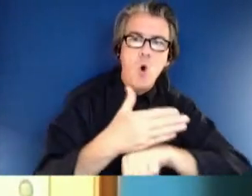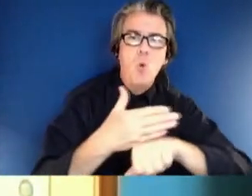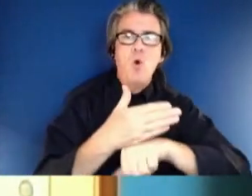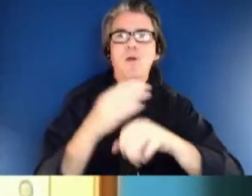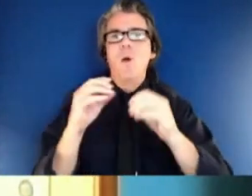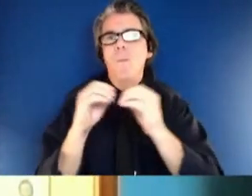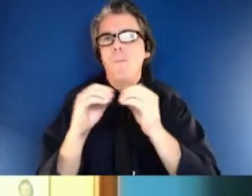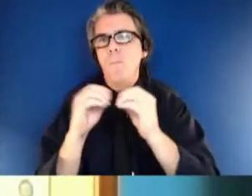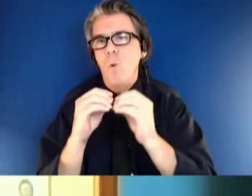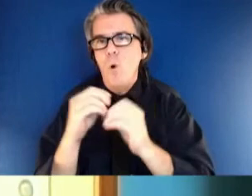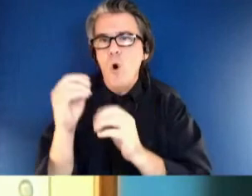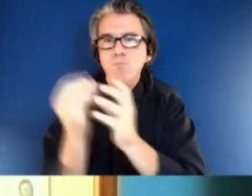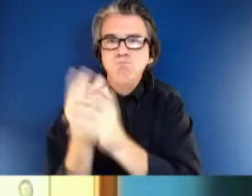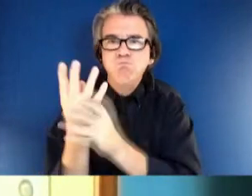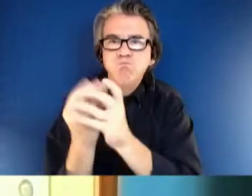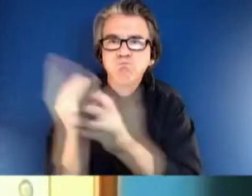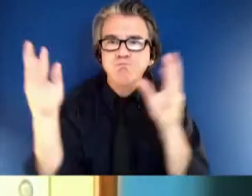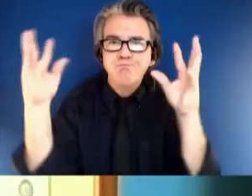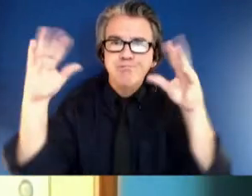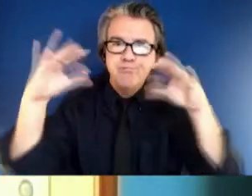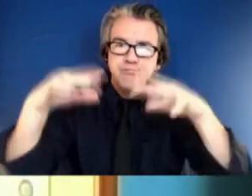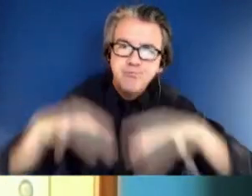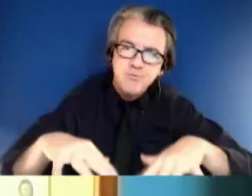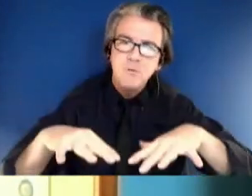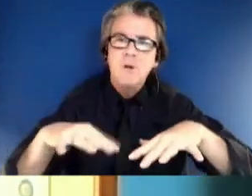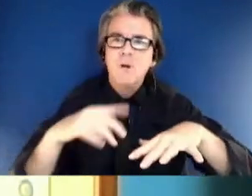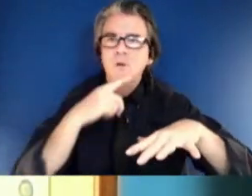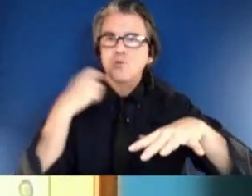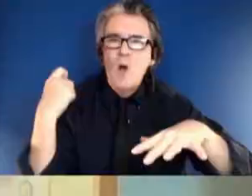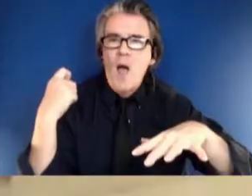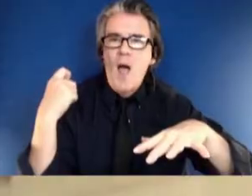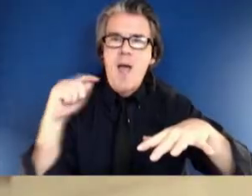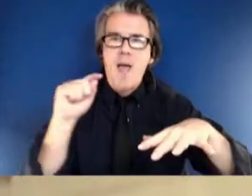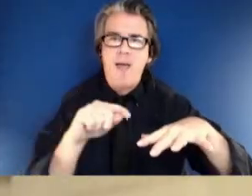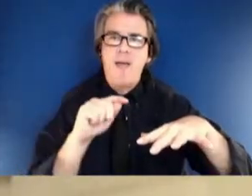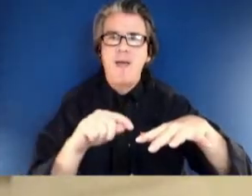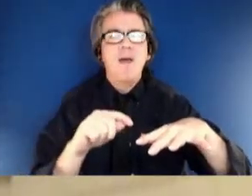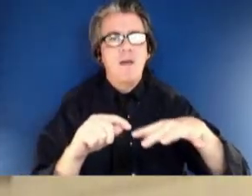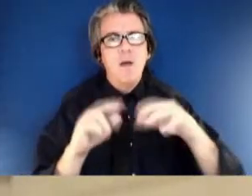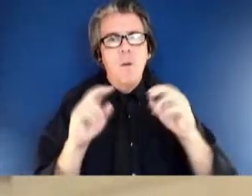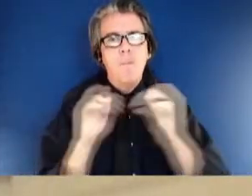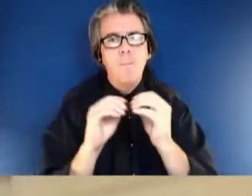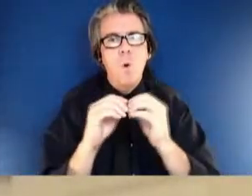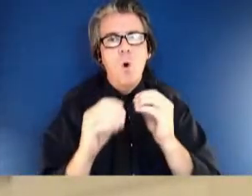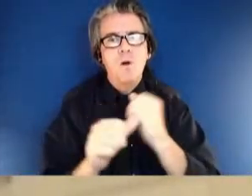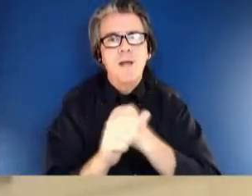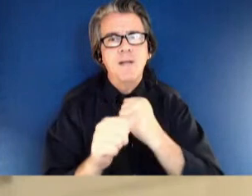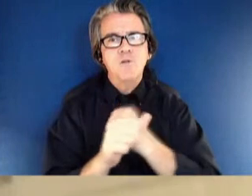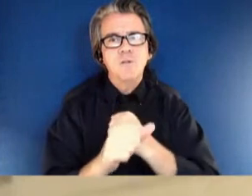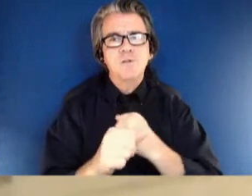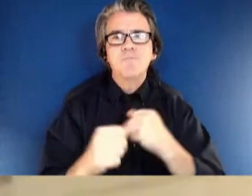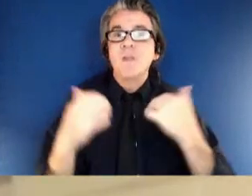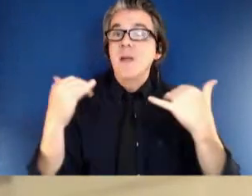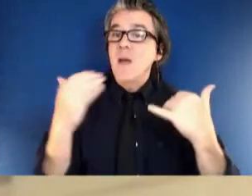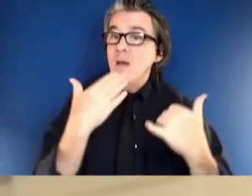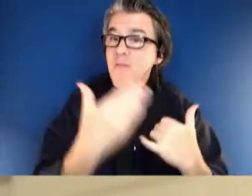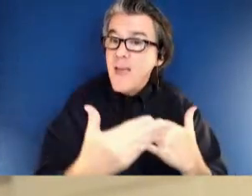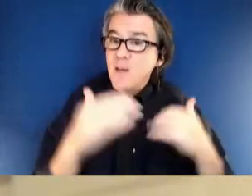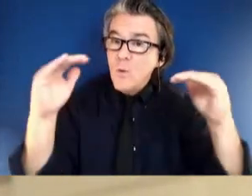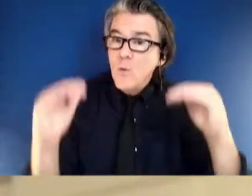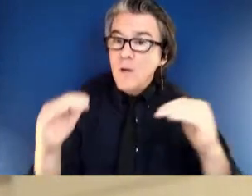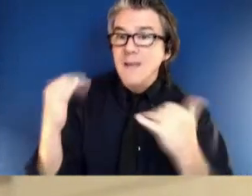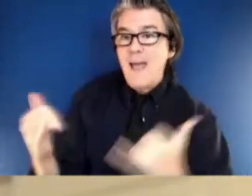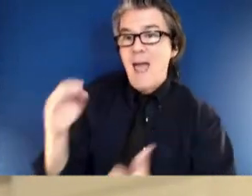leading to the scope for this event. Okay, thanks, Scott. So we want to turn now to Mark Quinlan. He is our